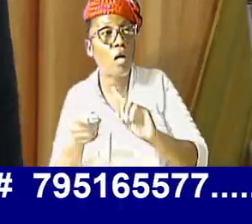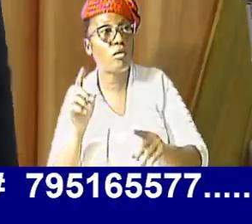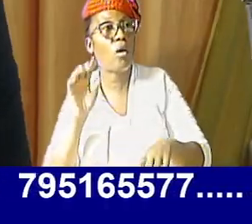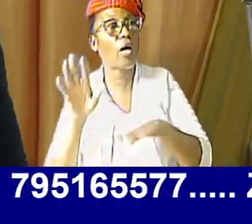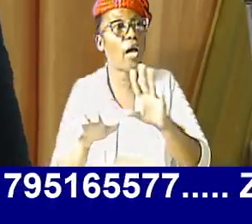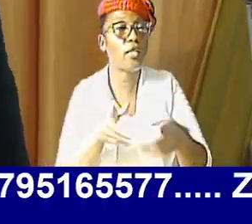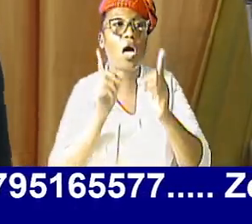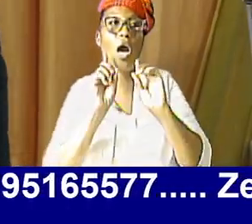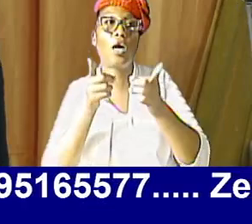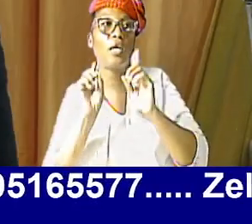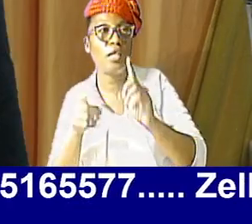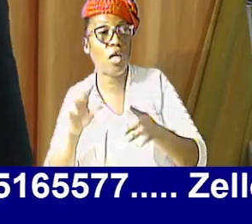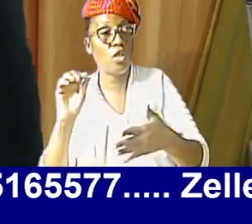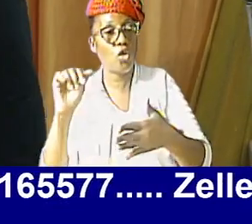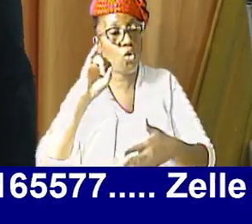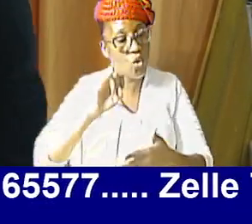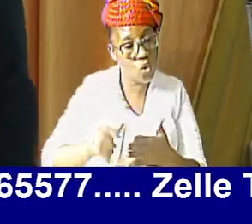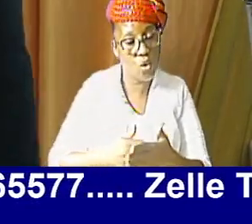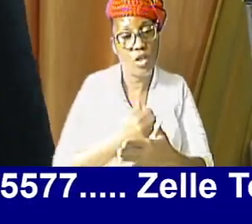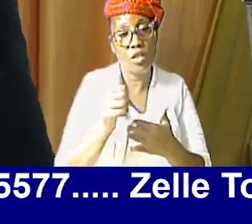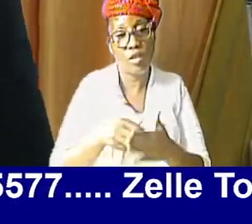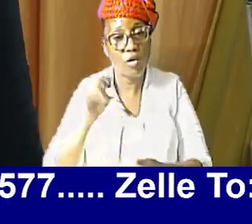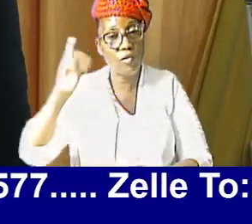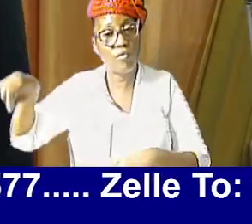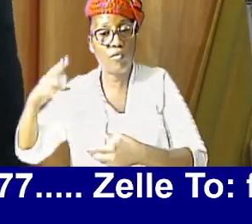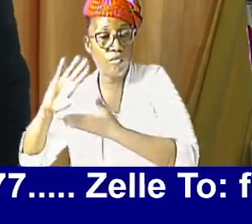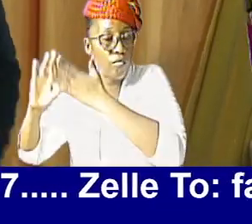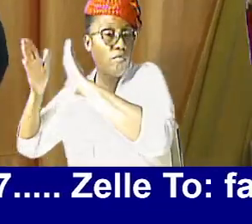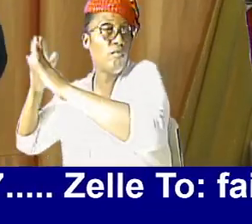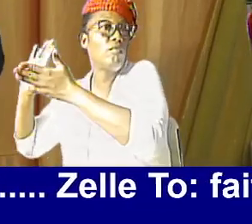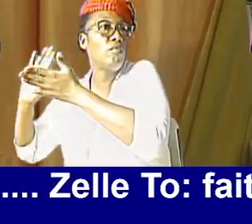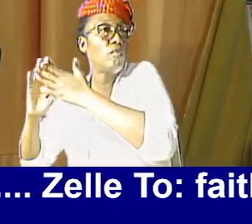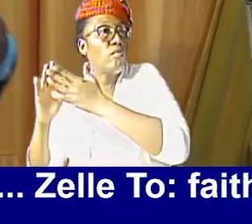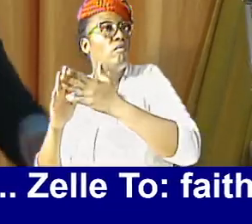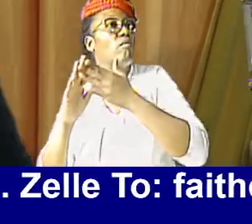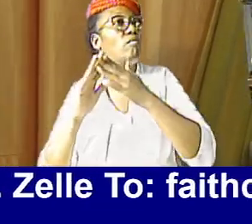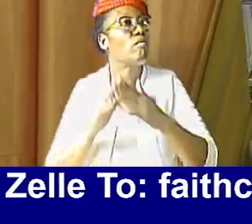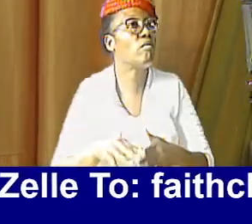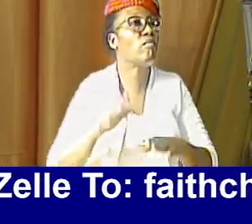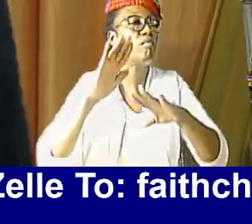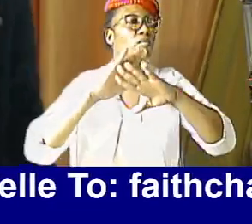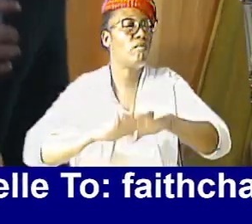and talk, walk and talk in the new Jerusalem way.